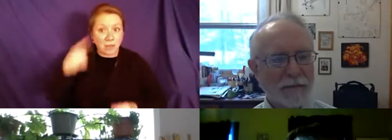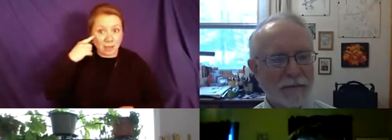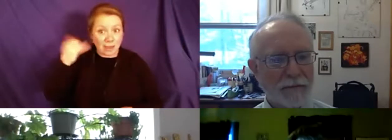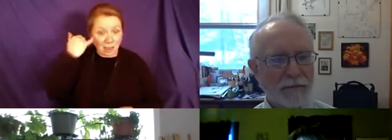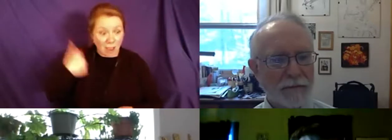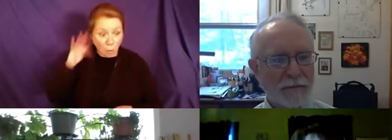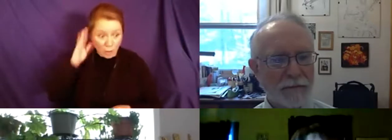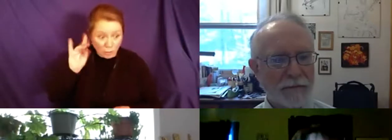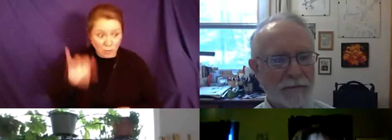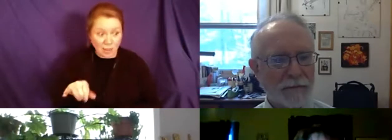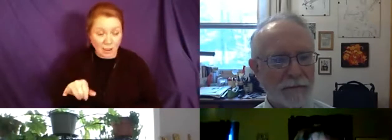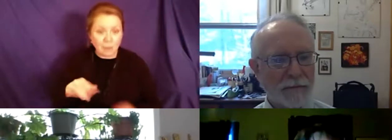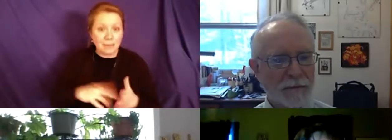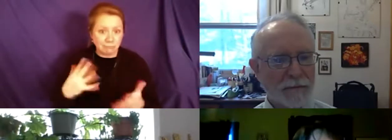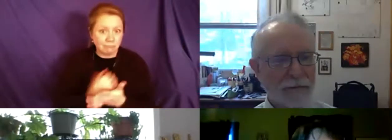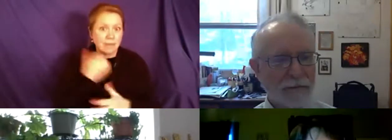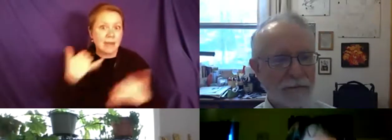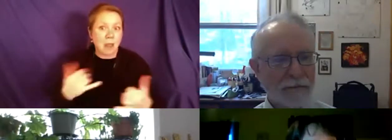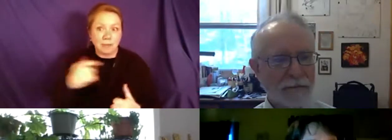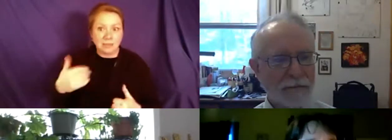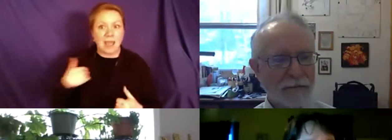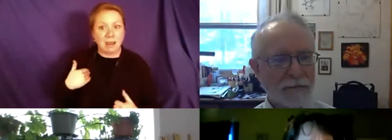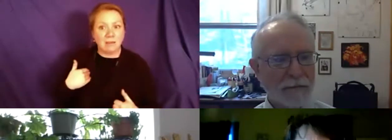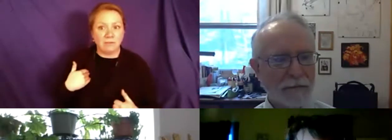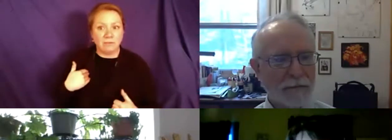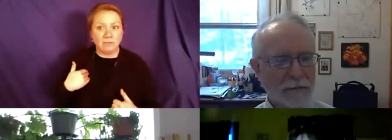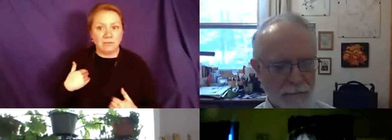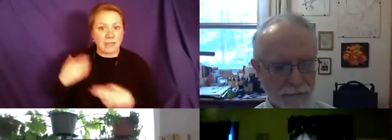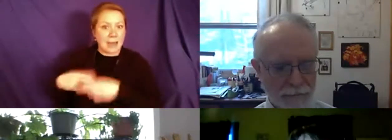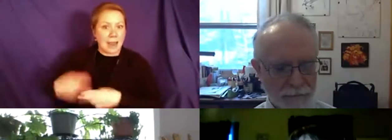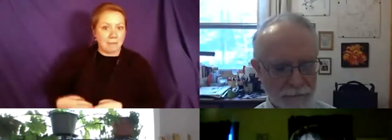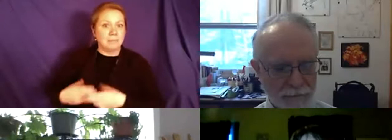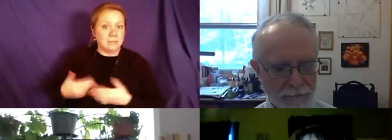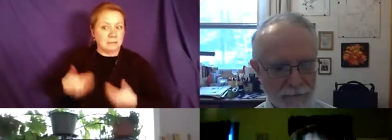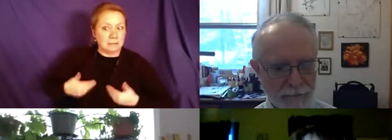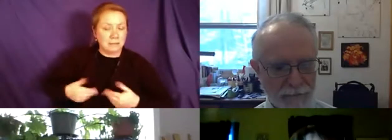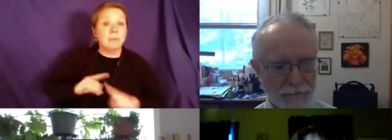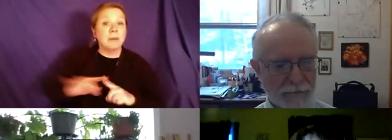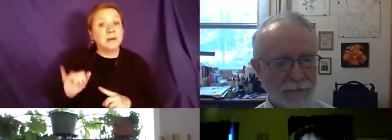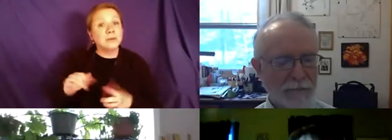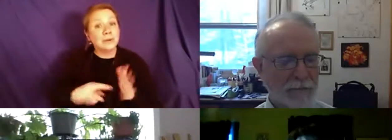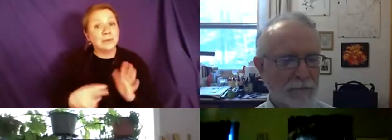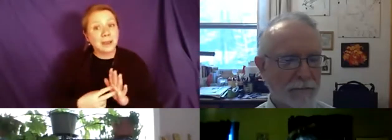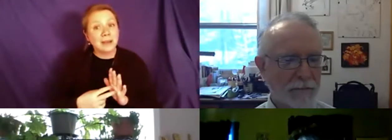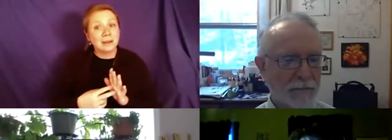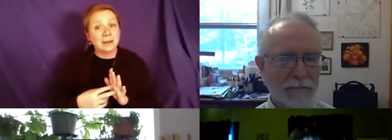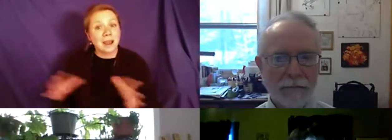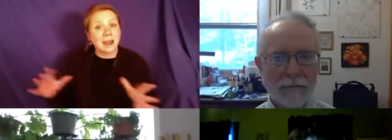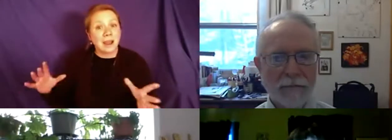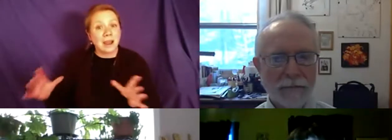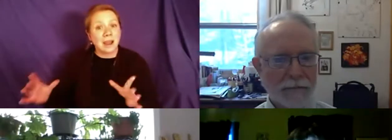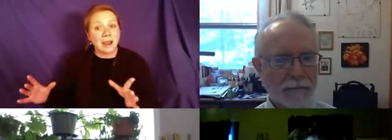do something like that, now's the time because I have some name recognition. But that also meant that was attached to being